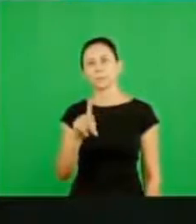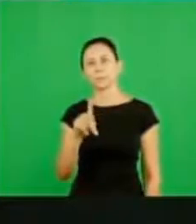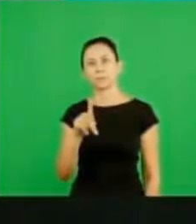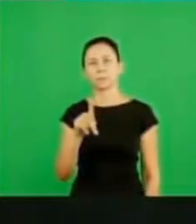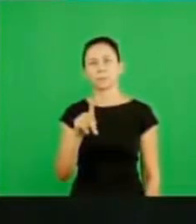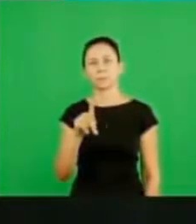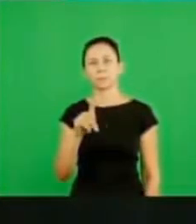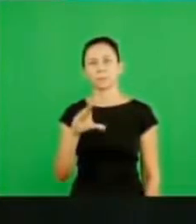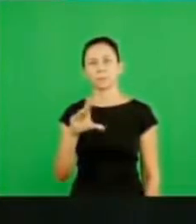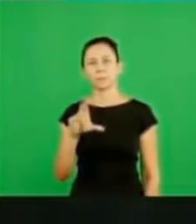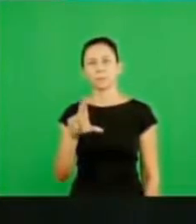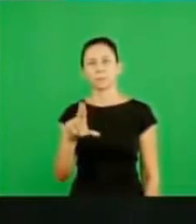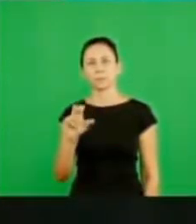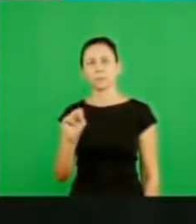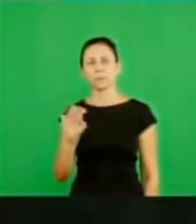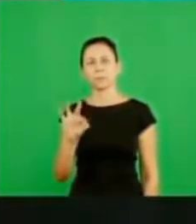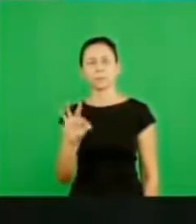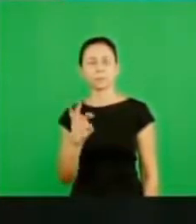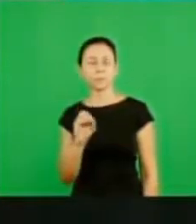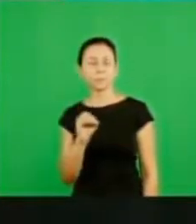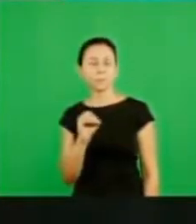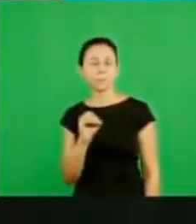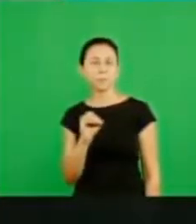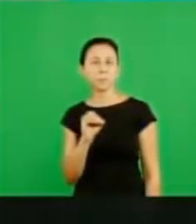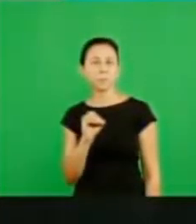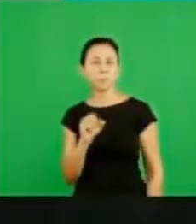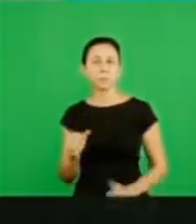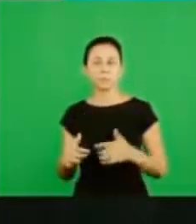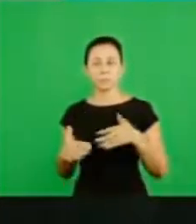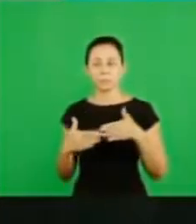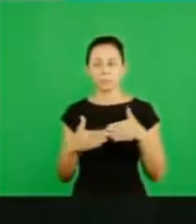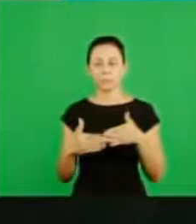here, Jacques Cousteau, he